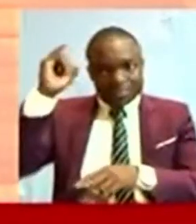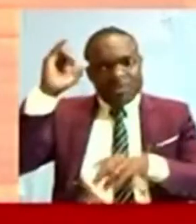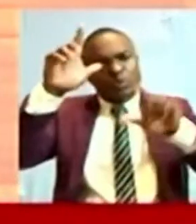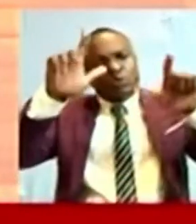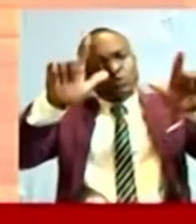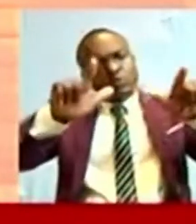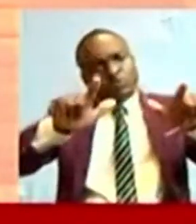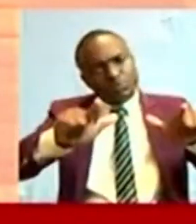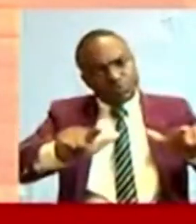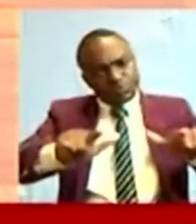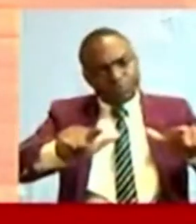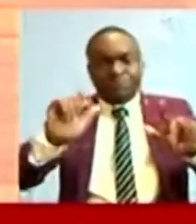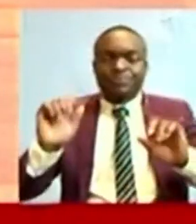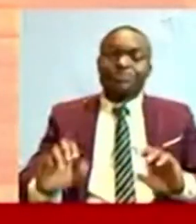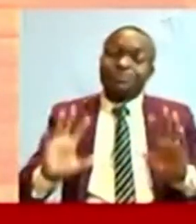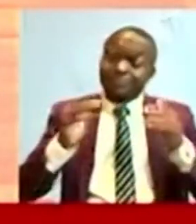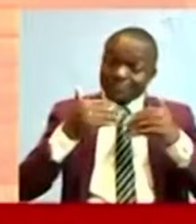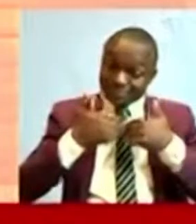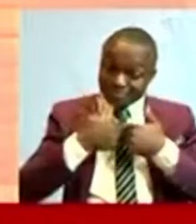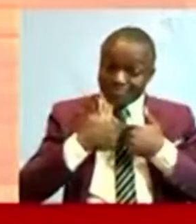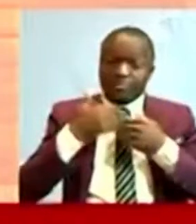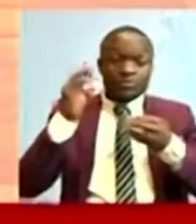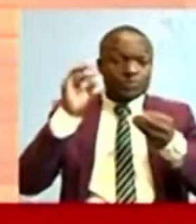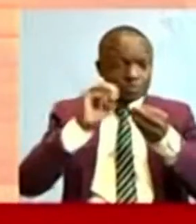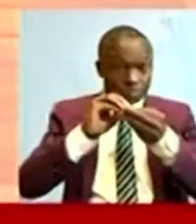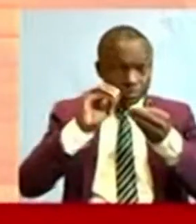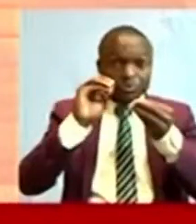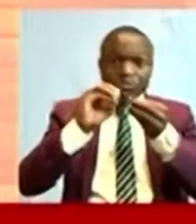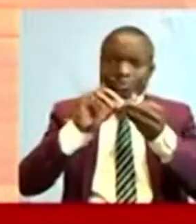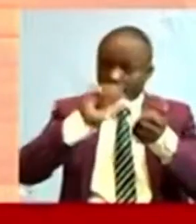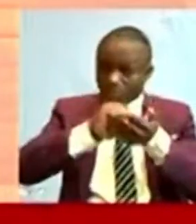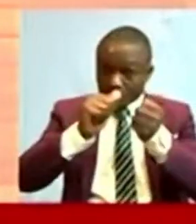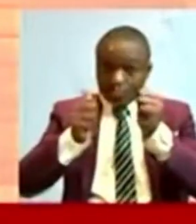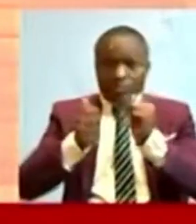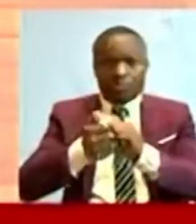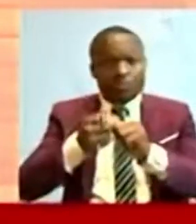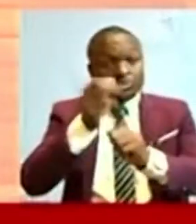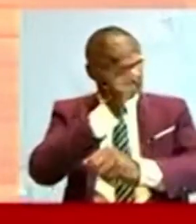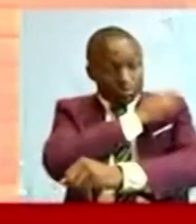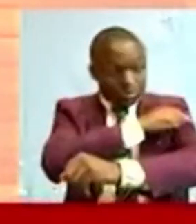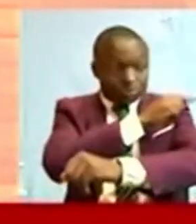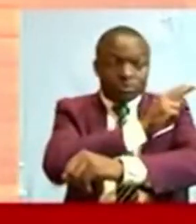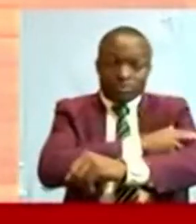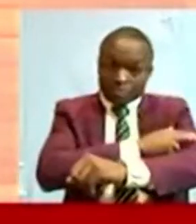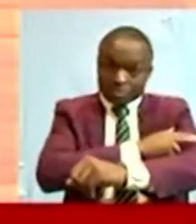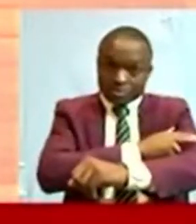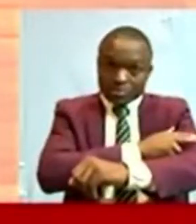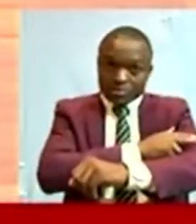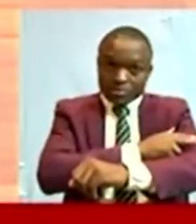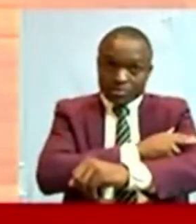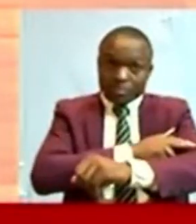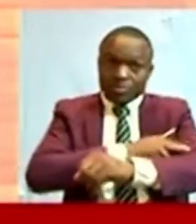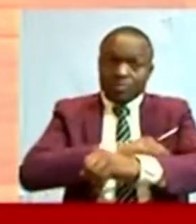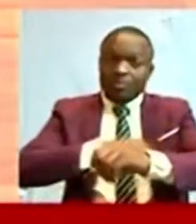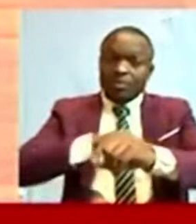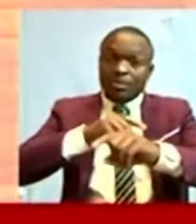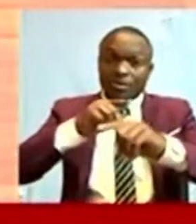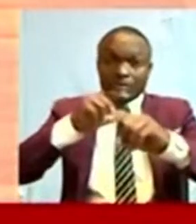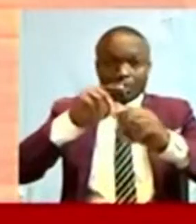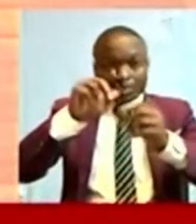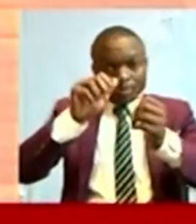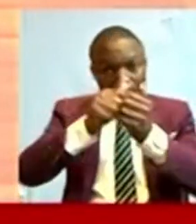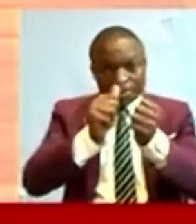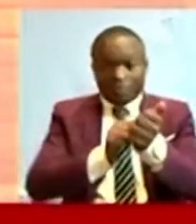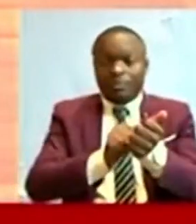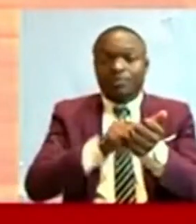and we have a lot of problems in our hospitals regarding the